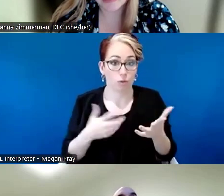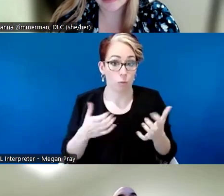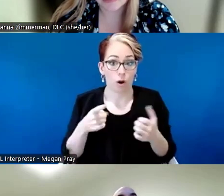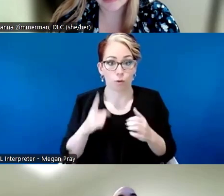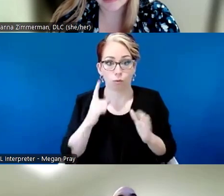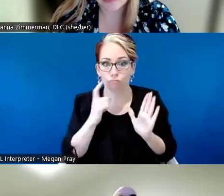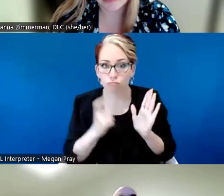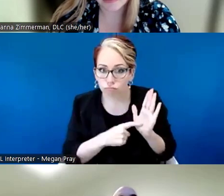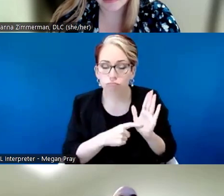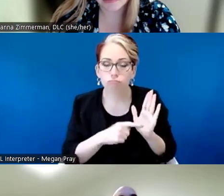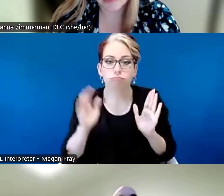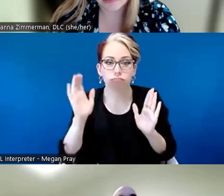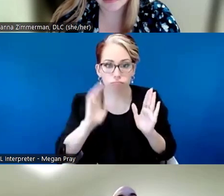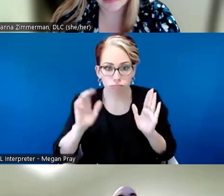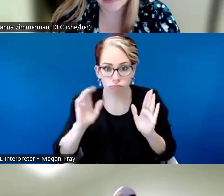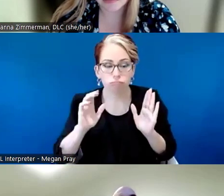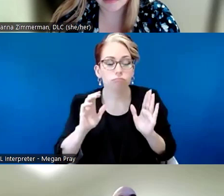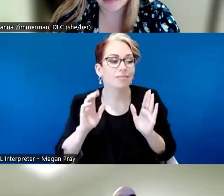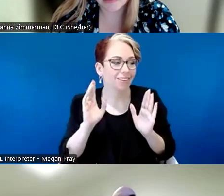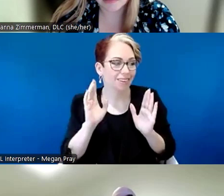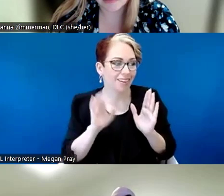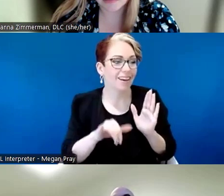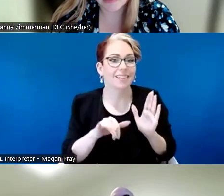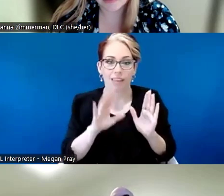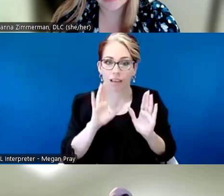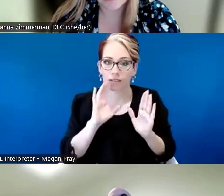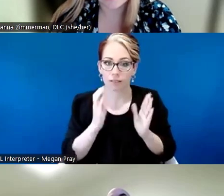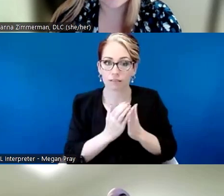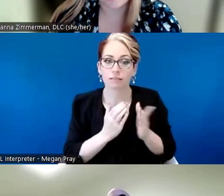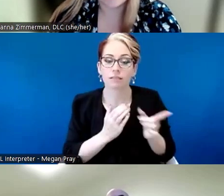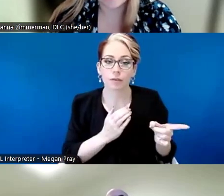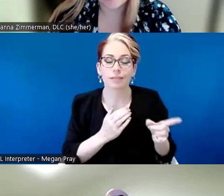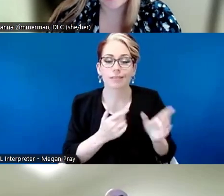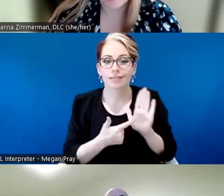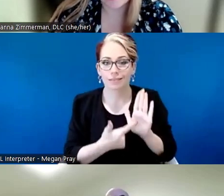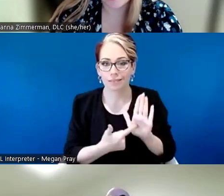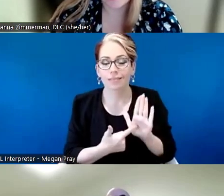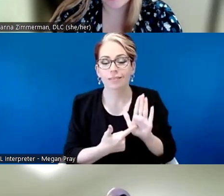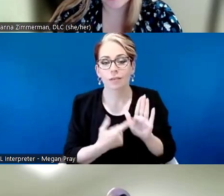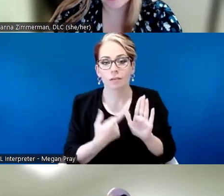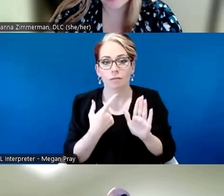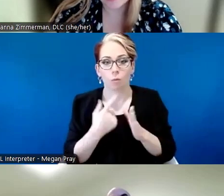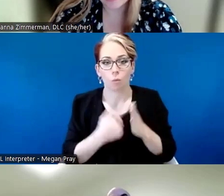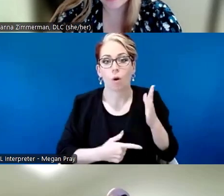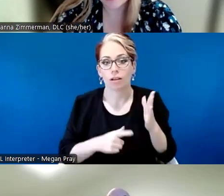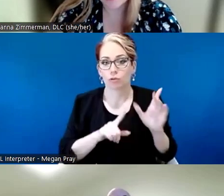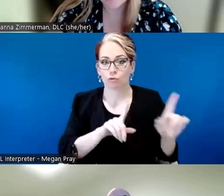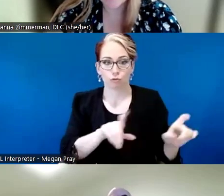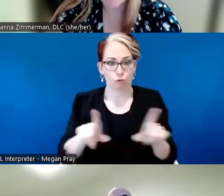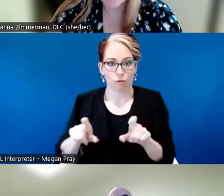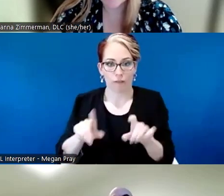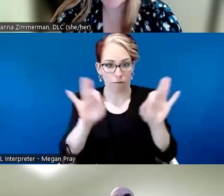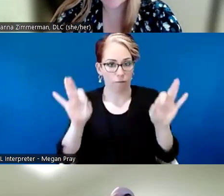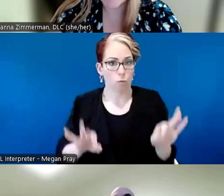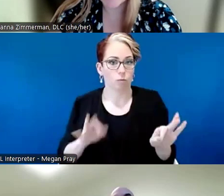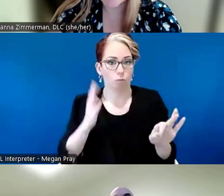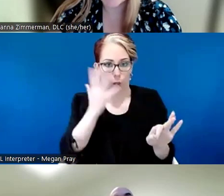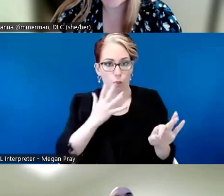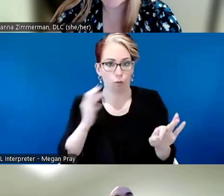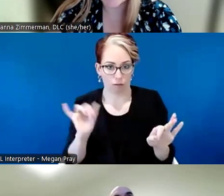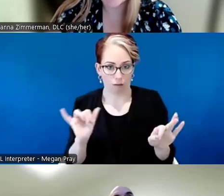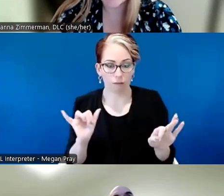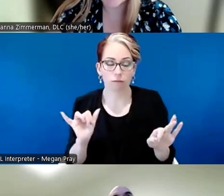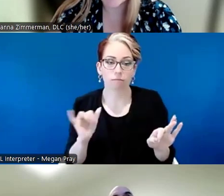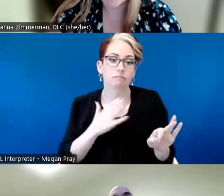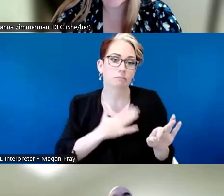And this screenshot gives you an idea of what the survey form looks like. And you can, again, please take a look at